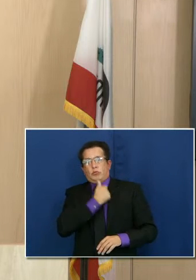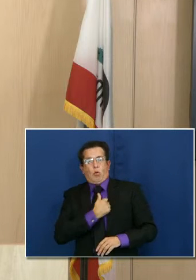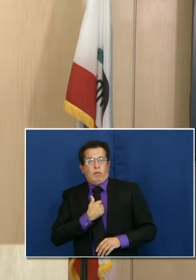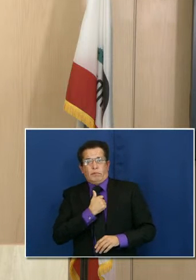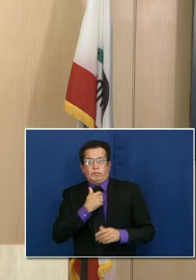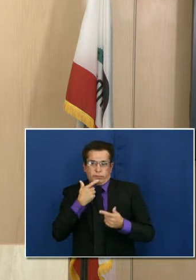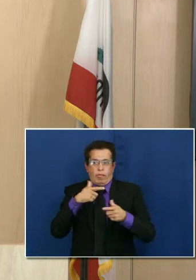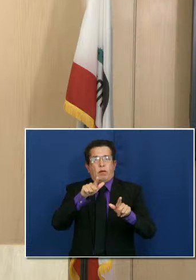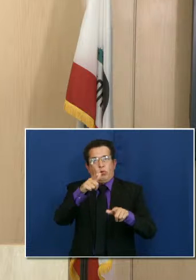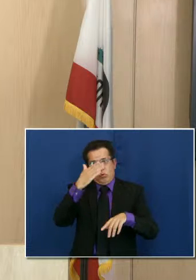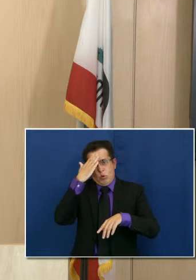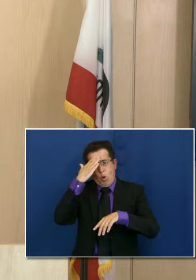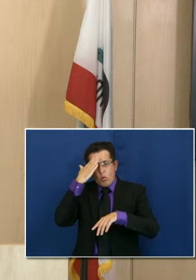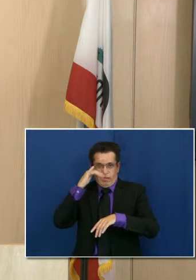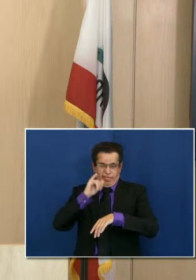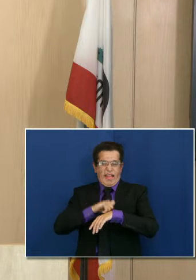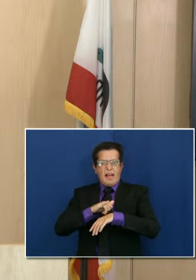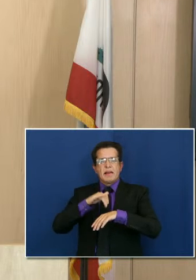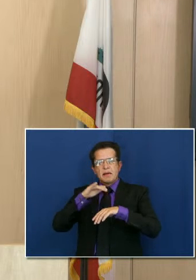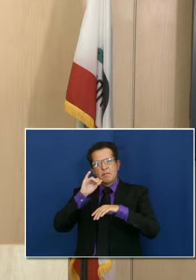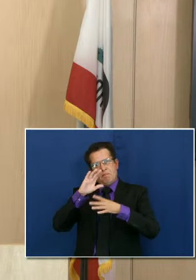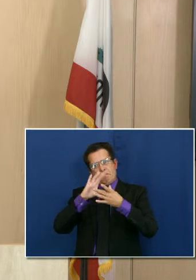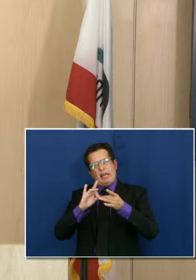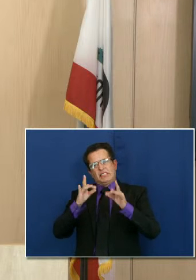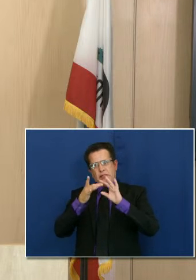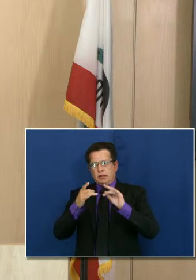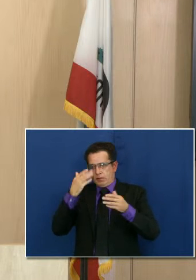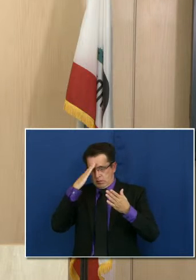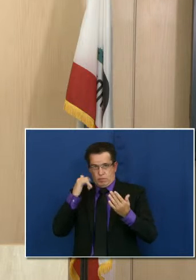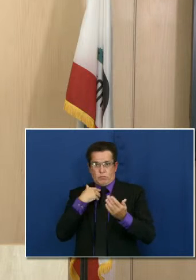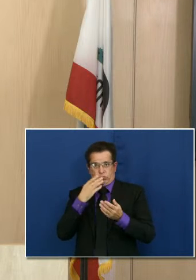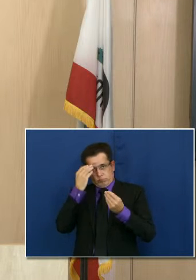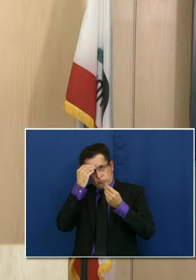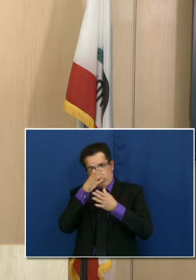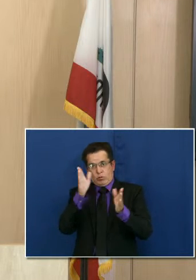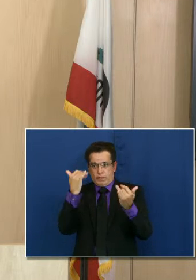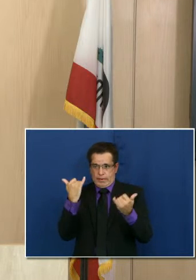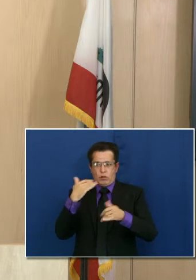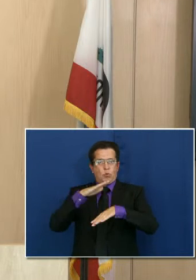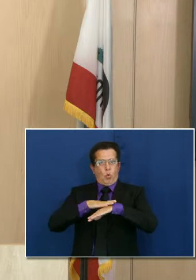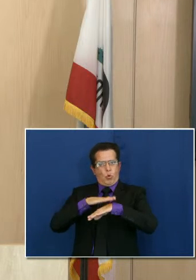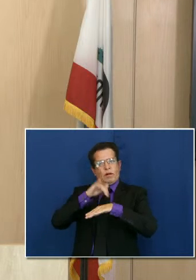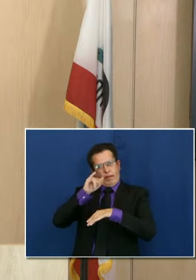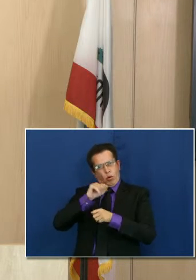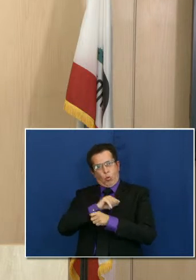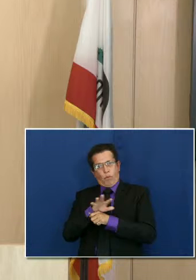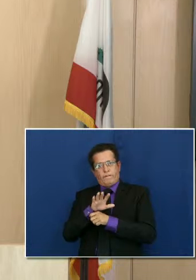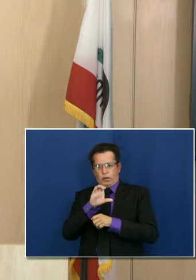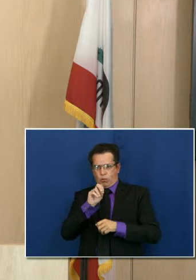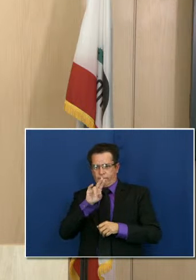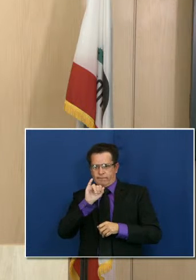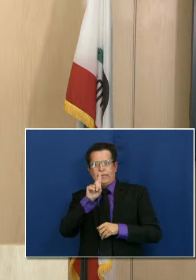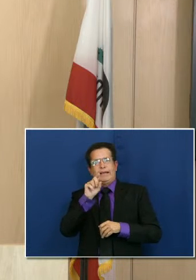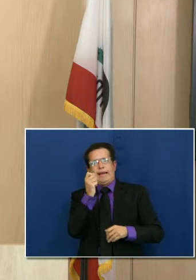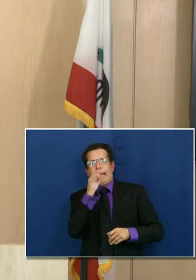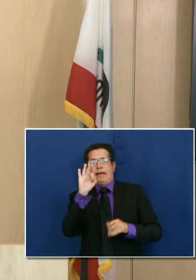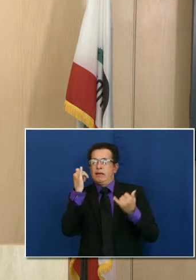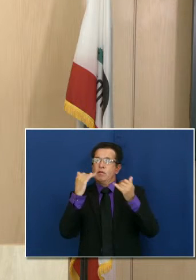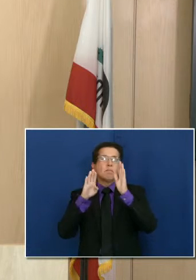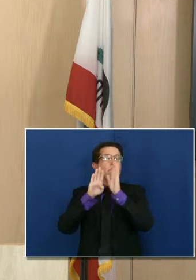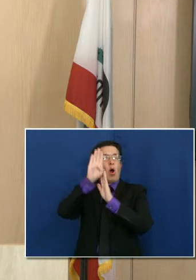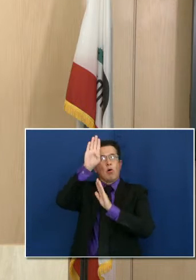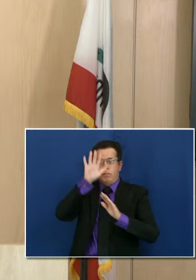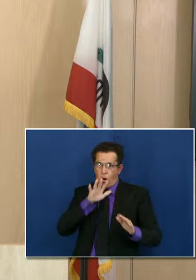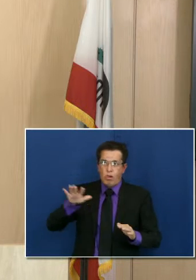message, but the reality is that COVID-19 cases are surging across the nation, across the state of California,